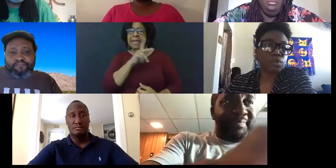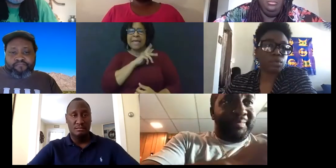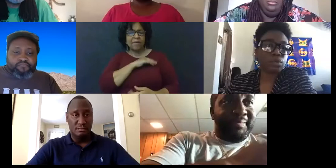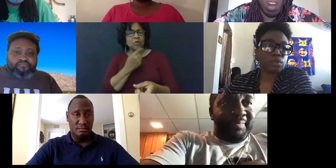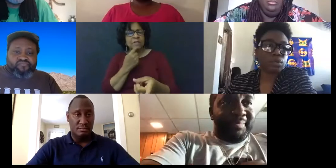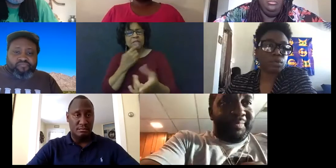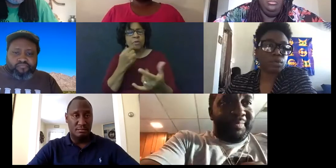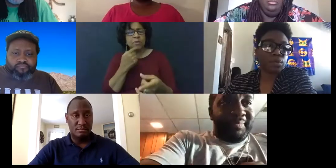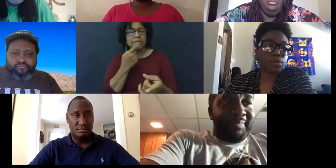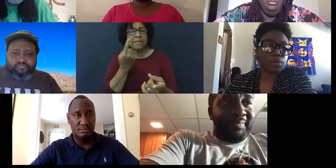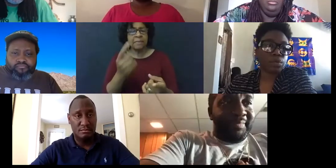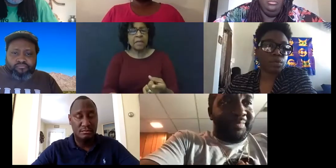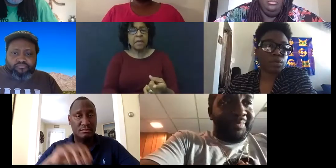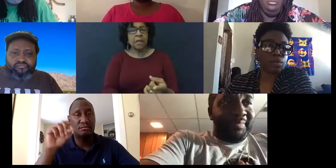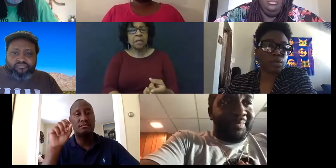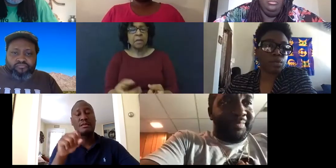wanted to say something.